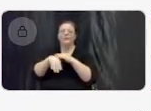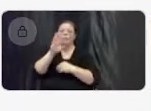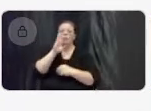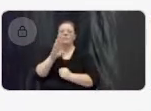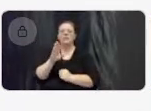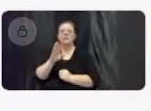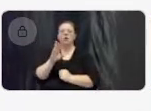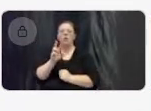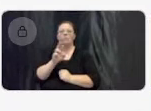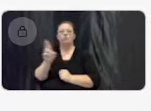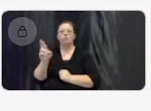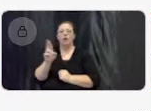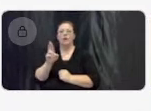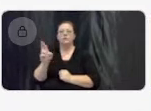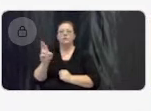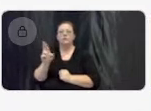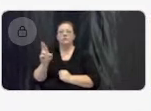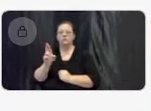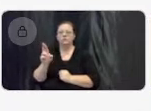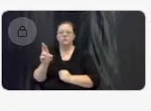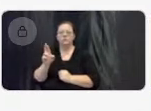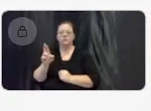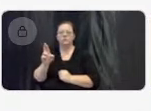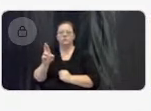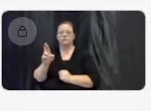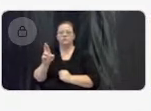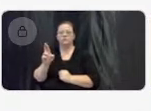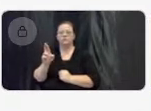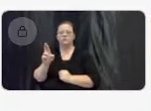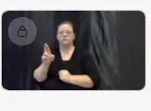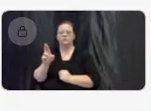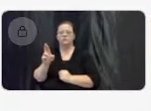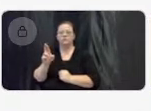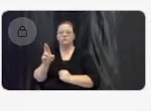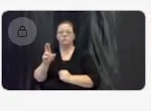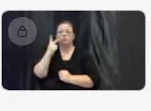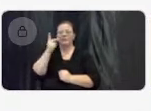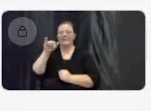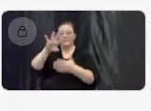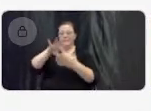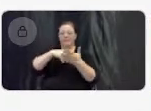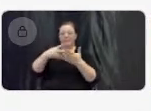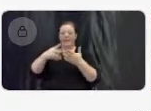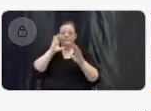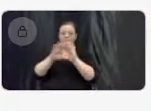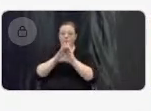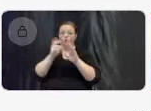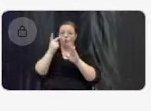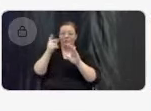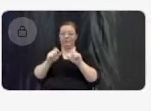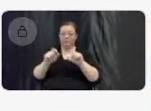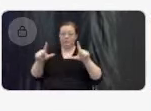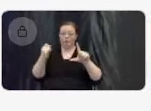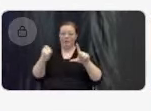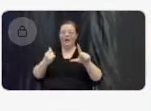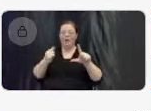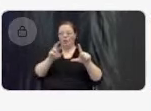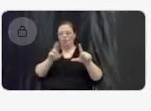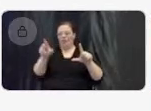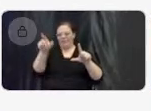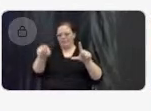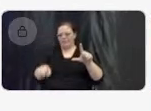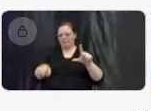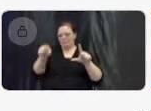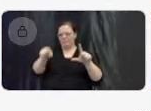right on that plat that's before you. I do